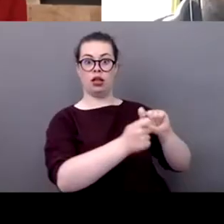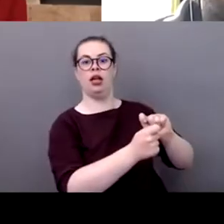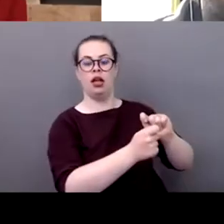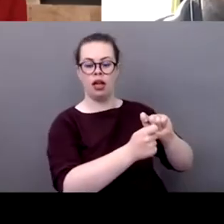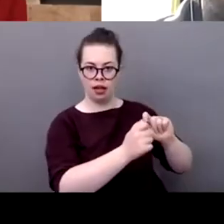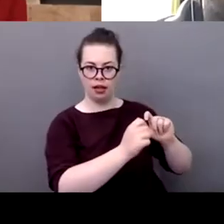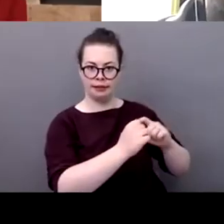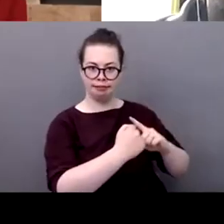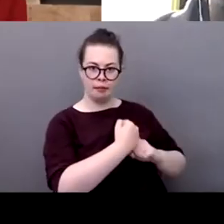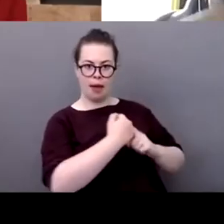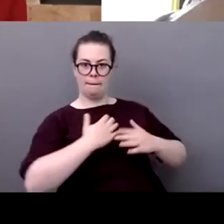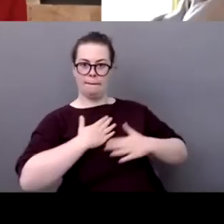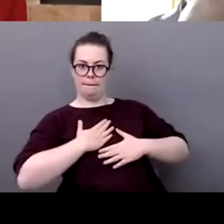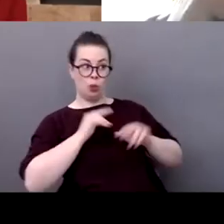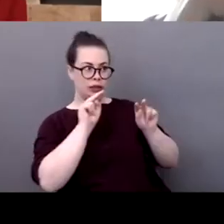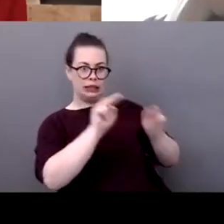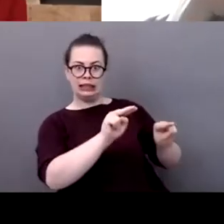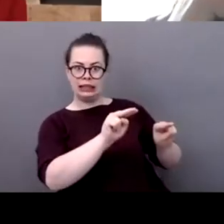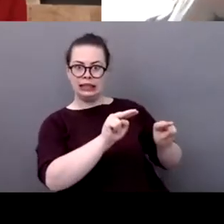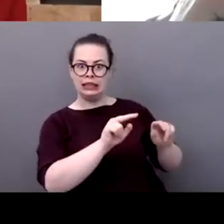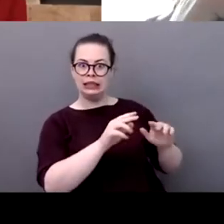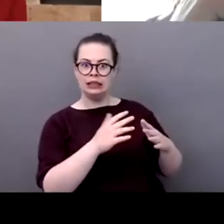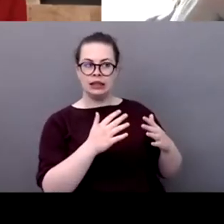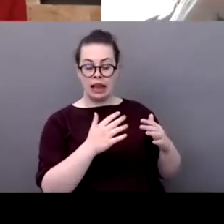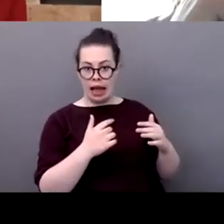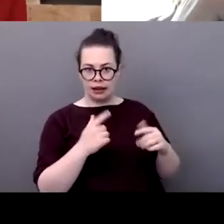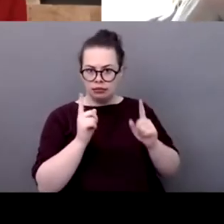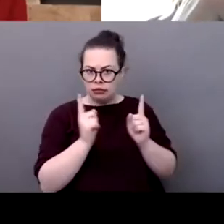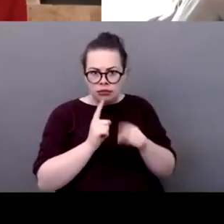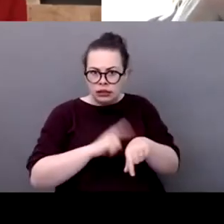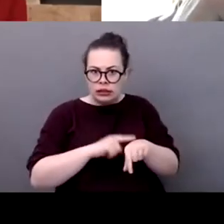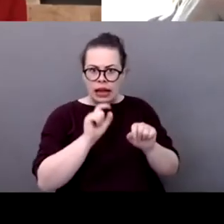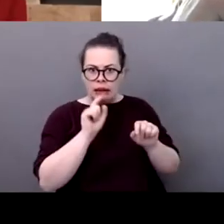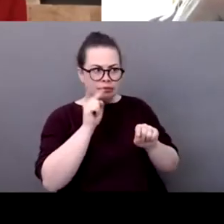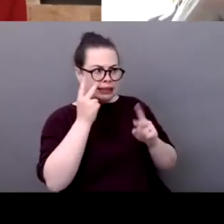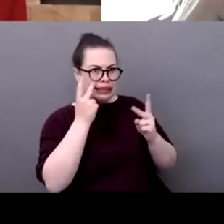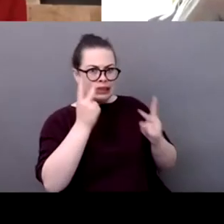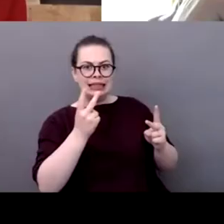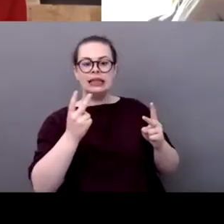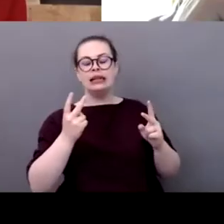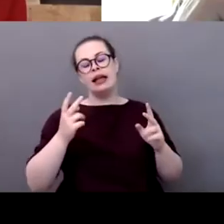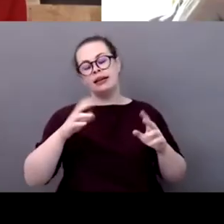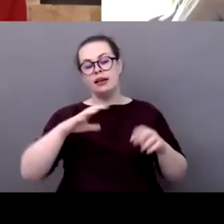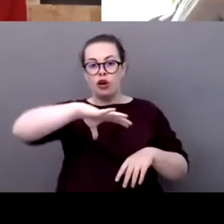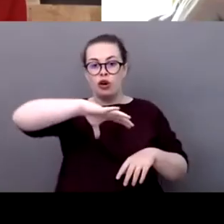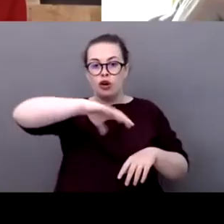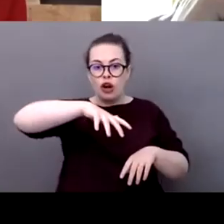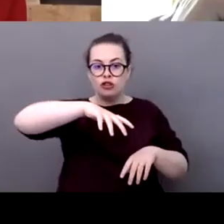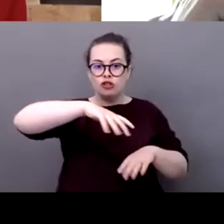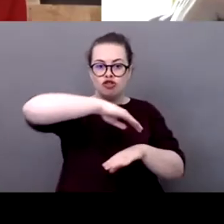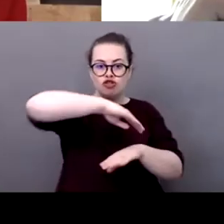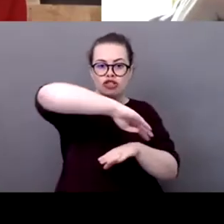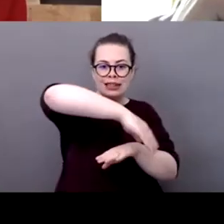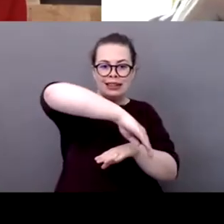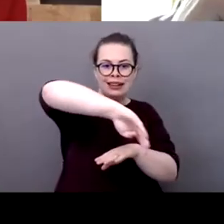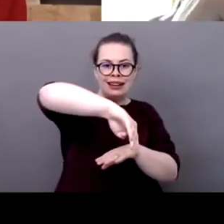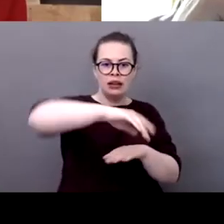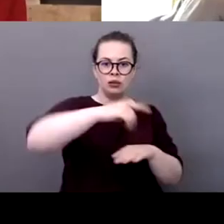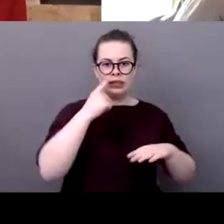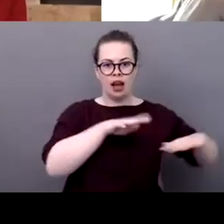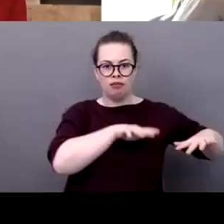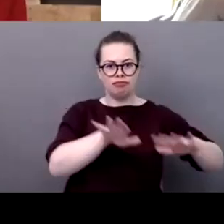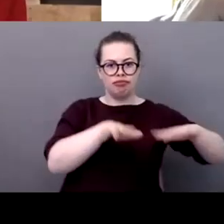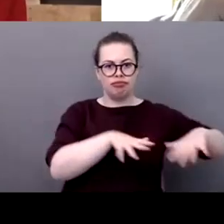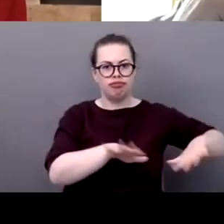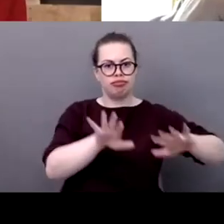with increased coastal erosion, and then also in particular ocean pollution. Of course,